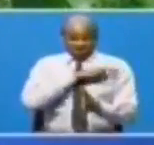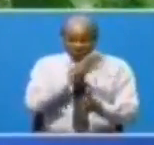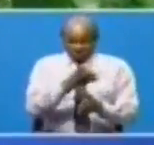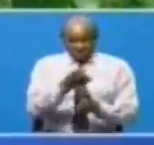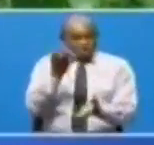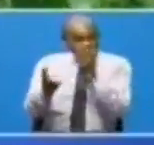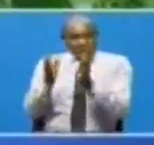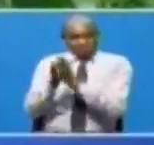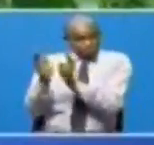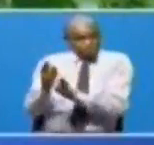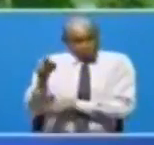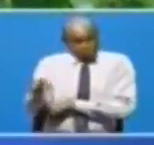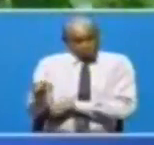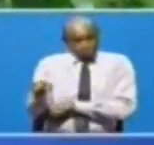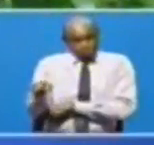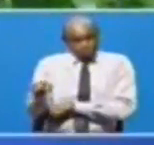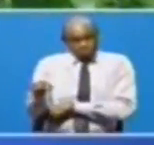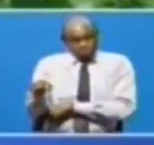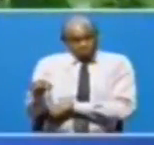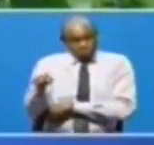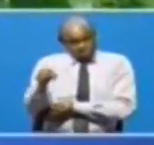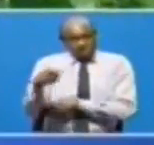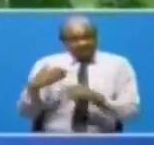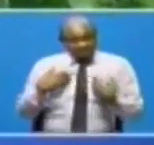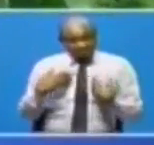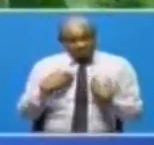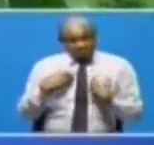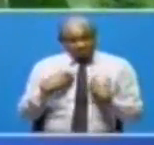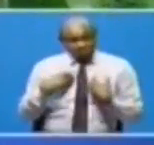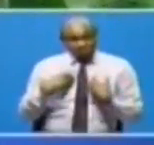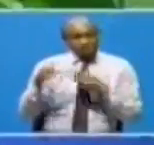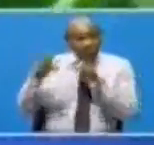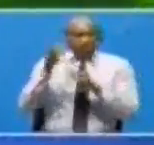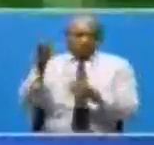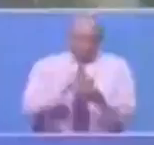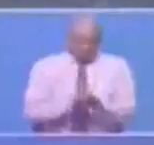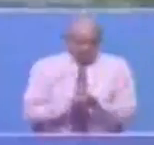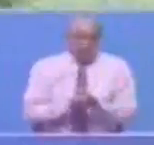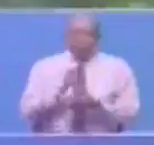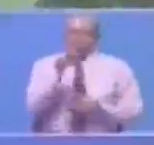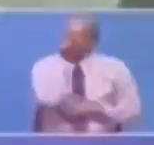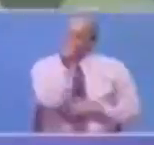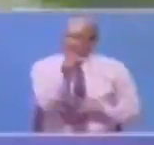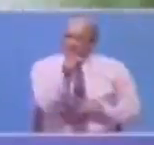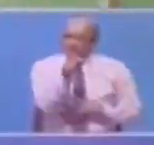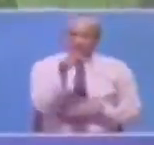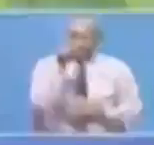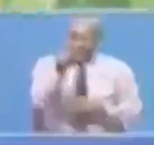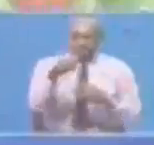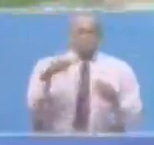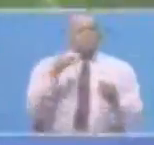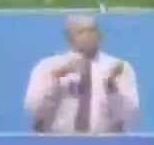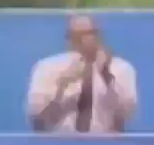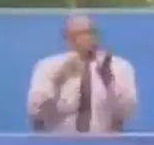to the commercial ones that are in the market. And so far, the gene has shown